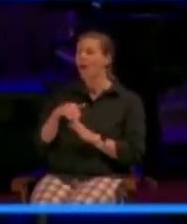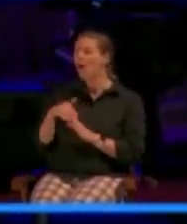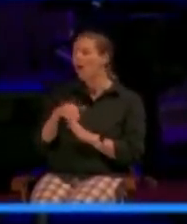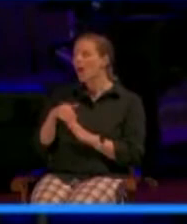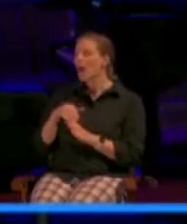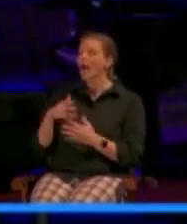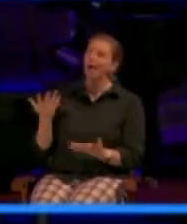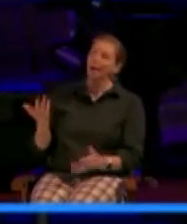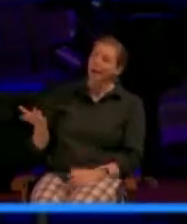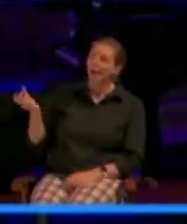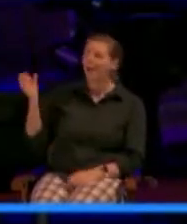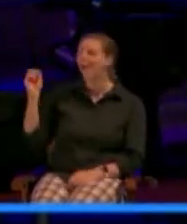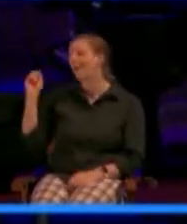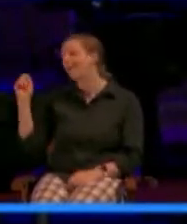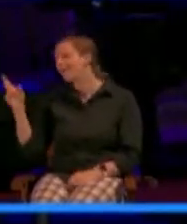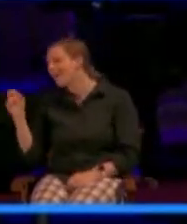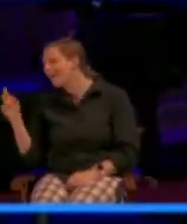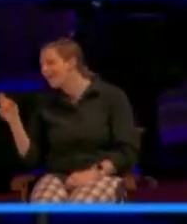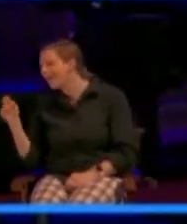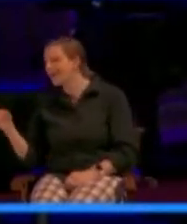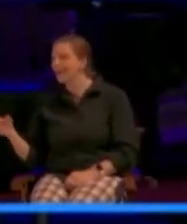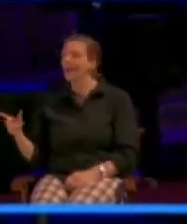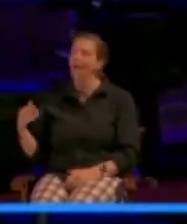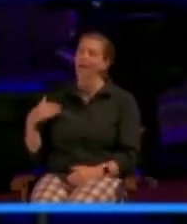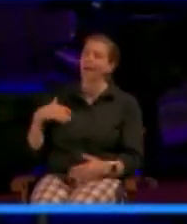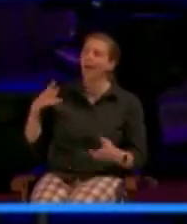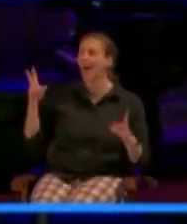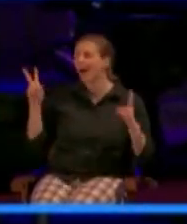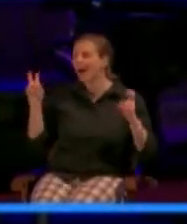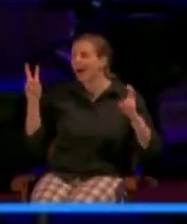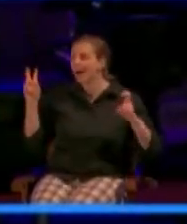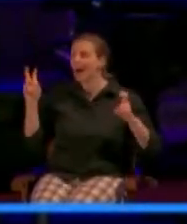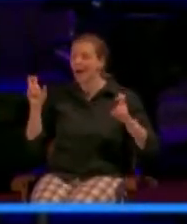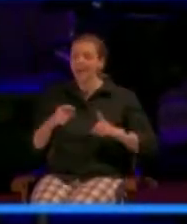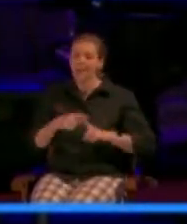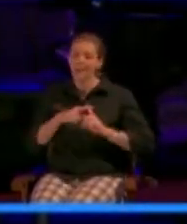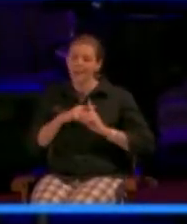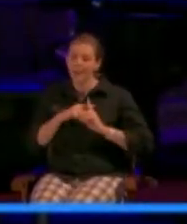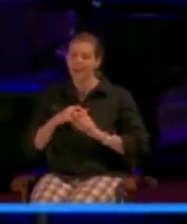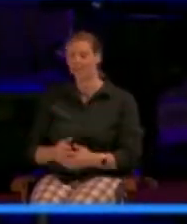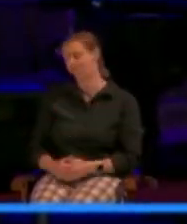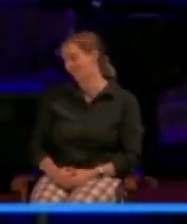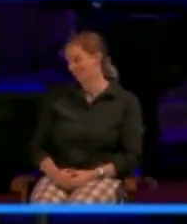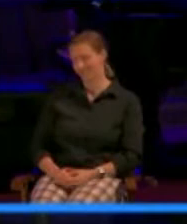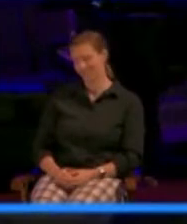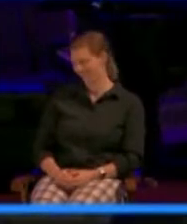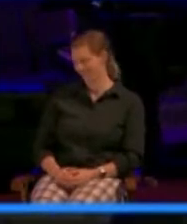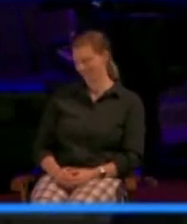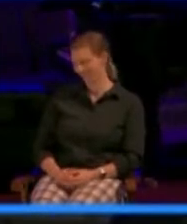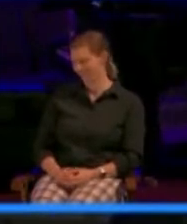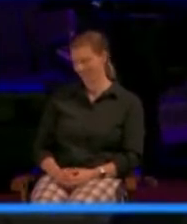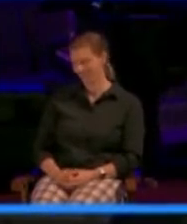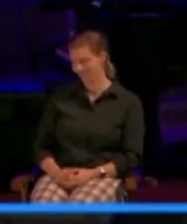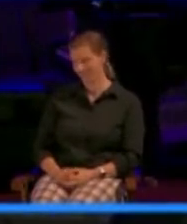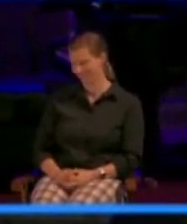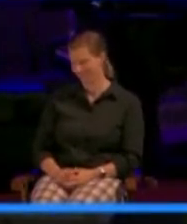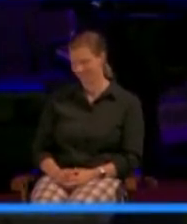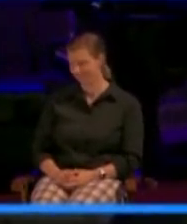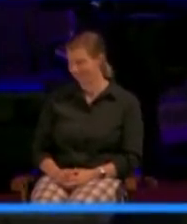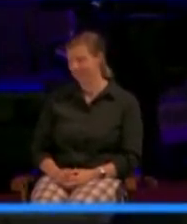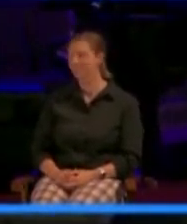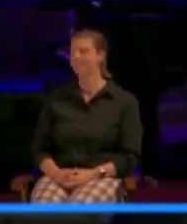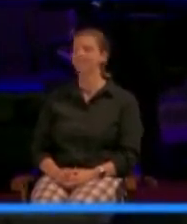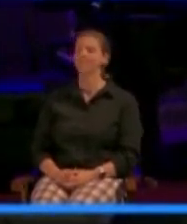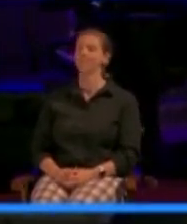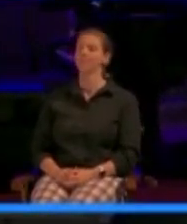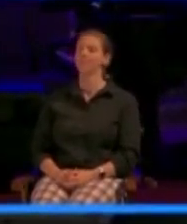okay, I'll give it a shot. And I'm fearful because of that, because of the fact that you're either all in